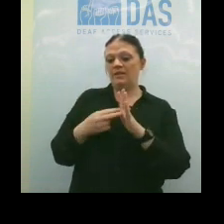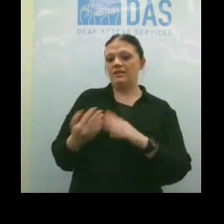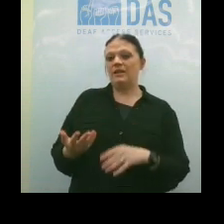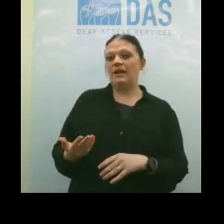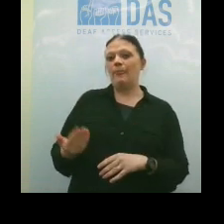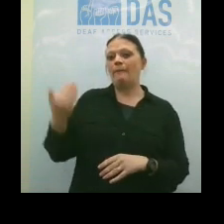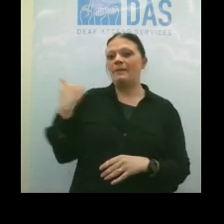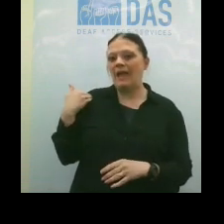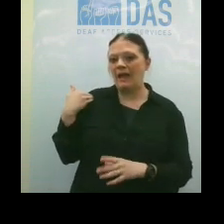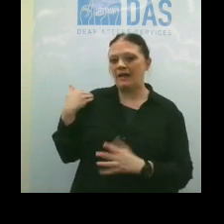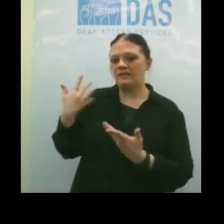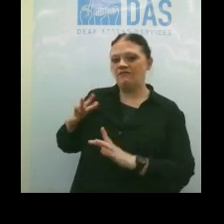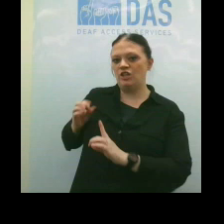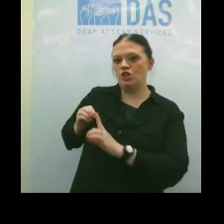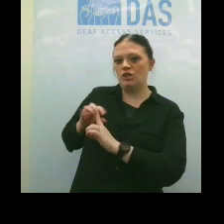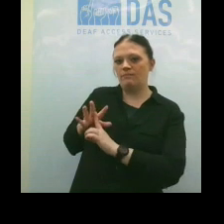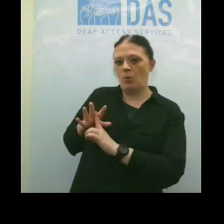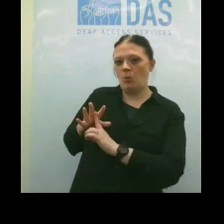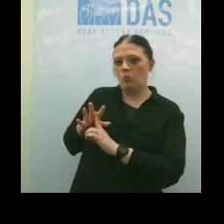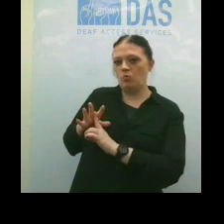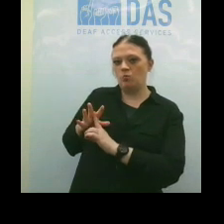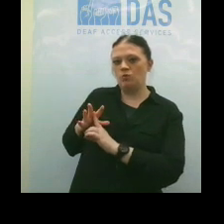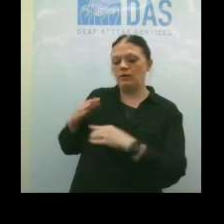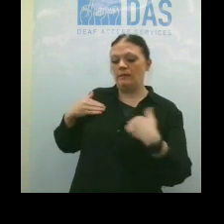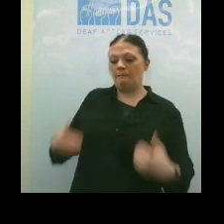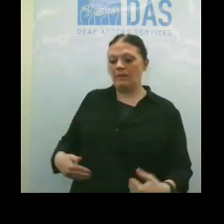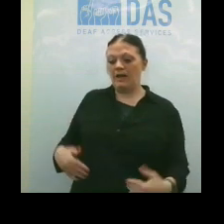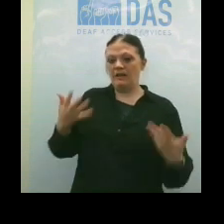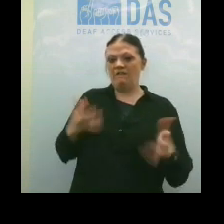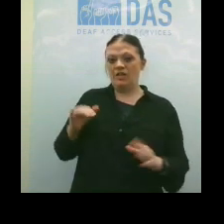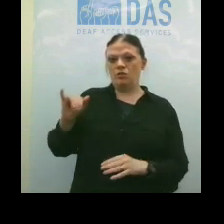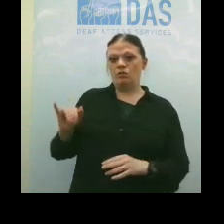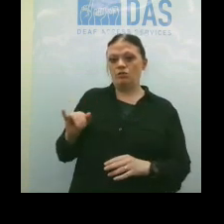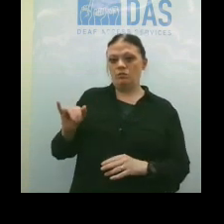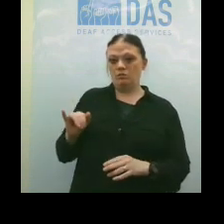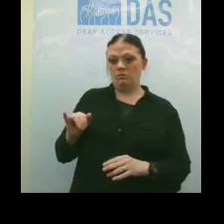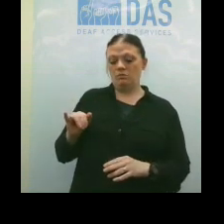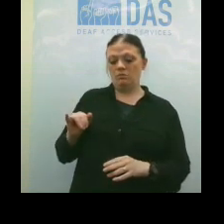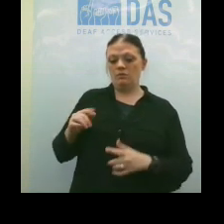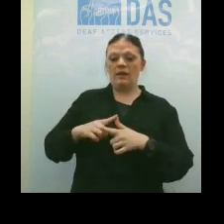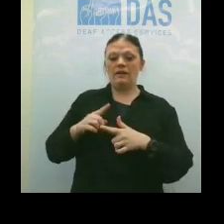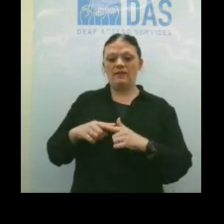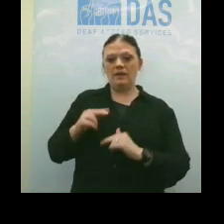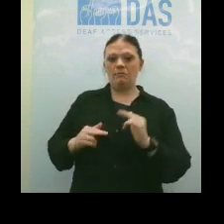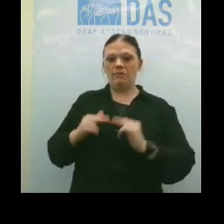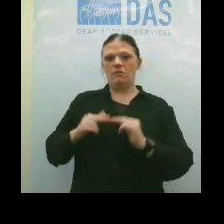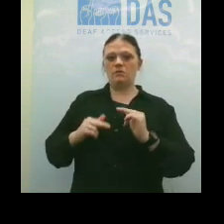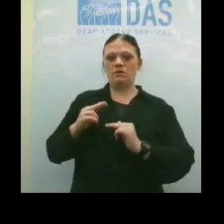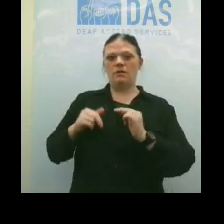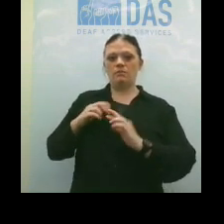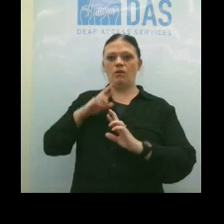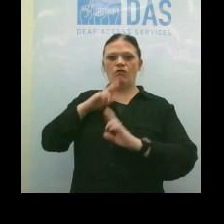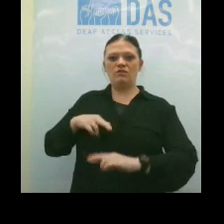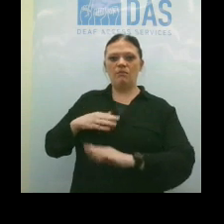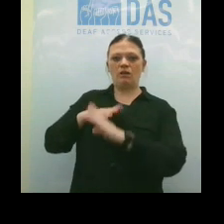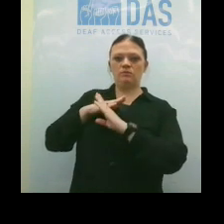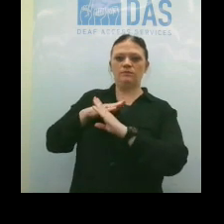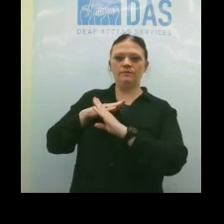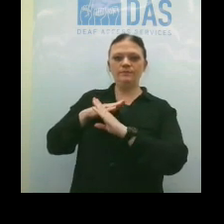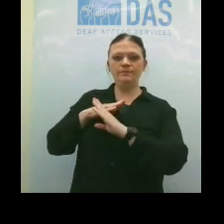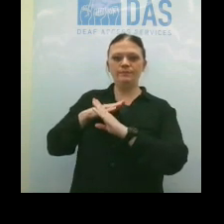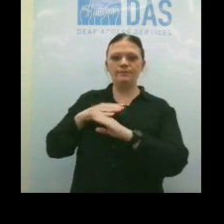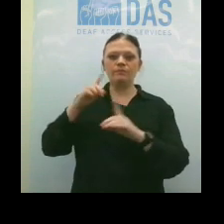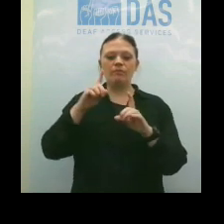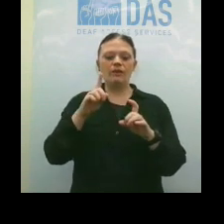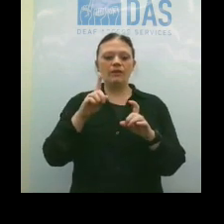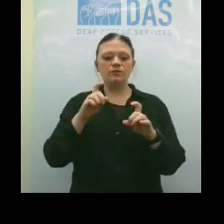exposed, and you're probably infected, and your body mounted an antibody response that the test is detecting. So these